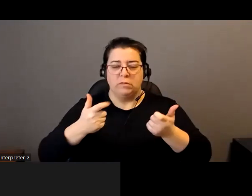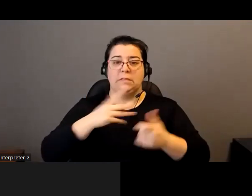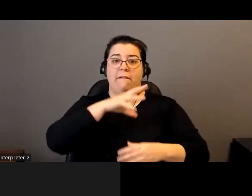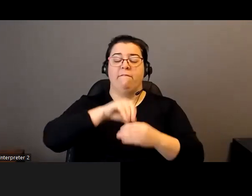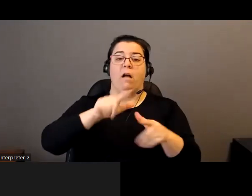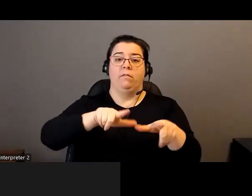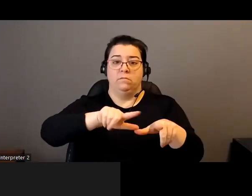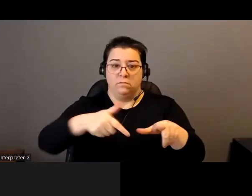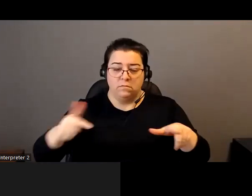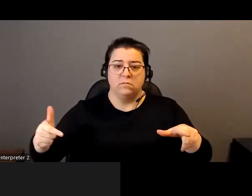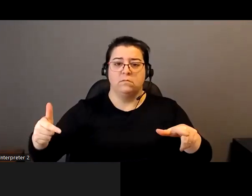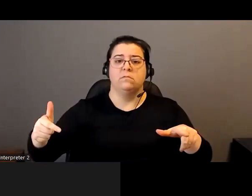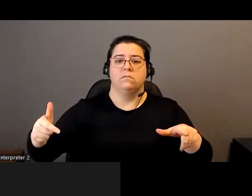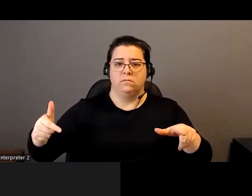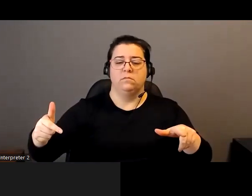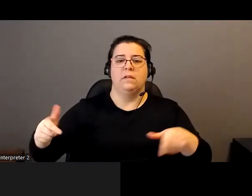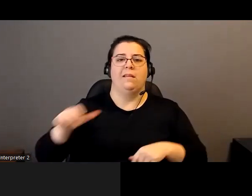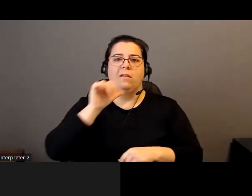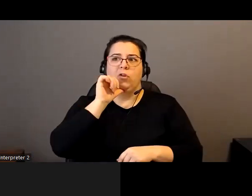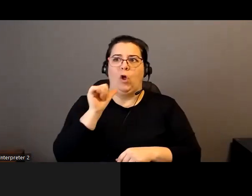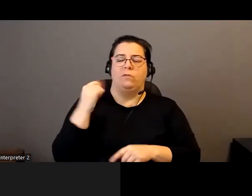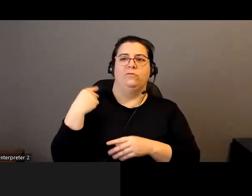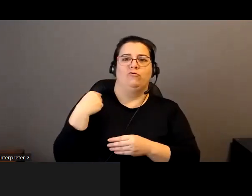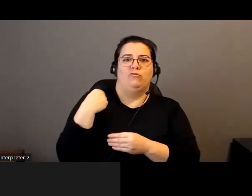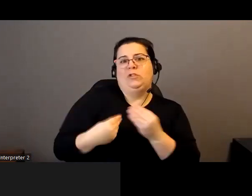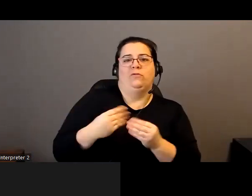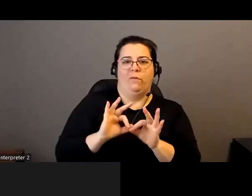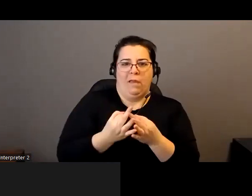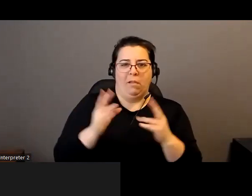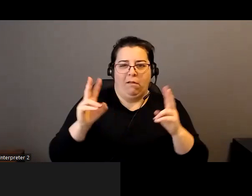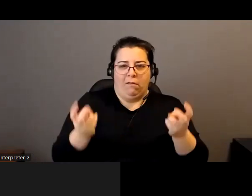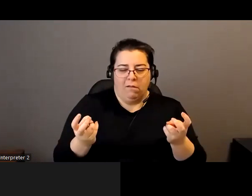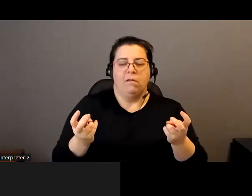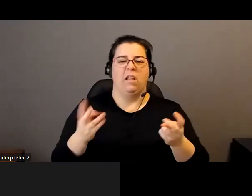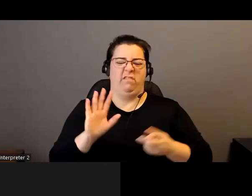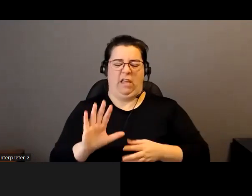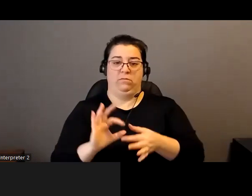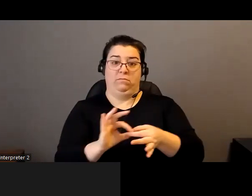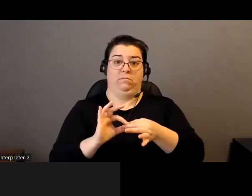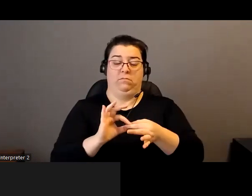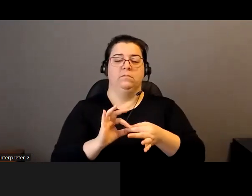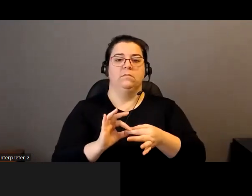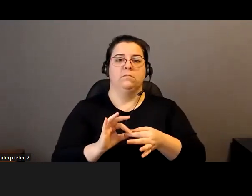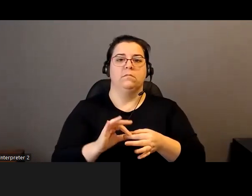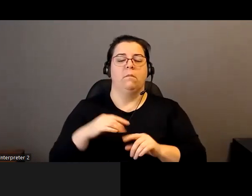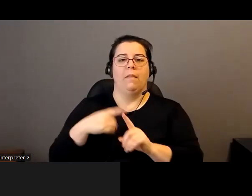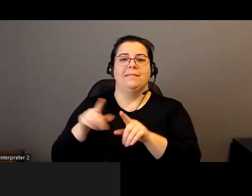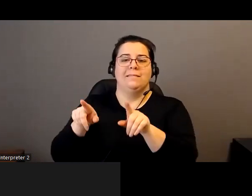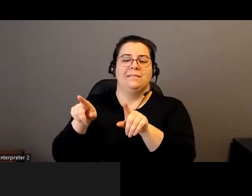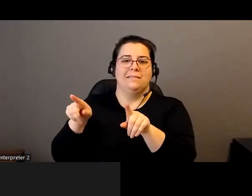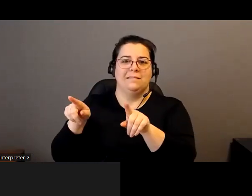families relationships, and in a company as well as same-sex couples as well?